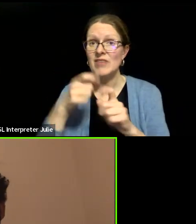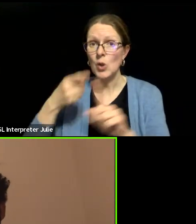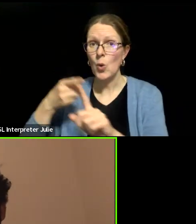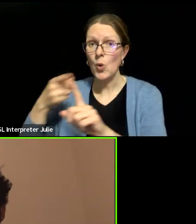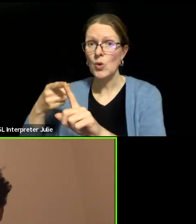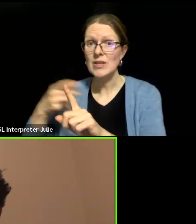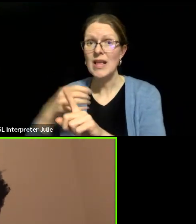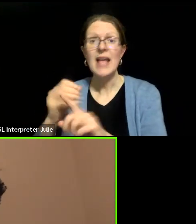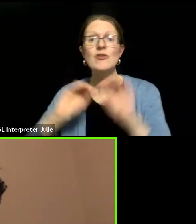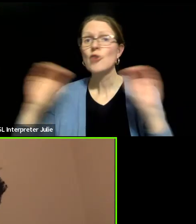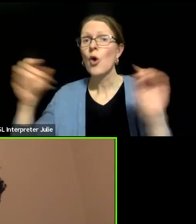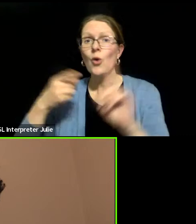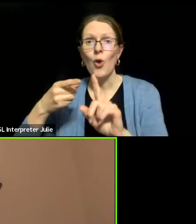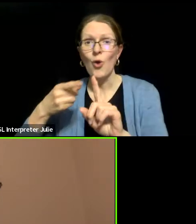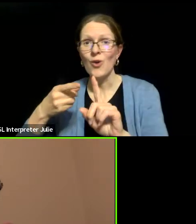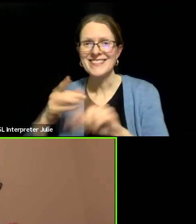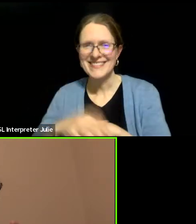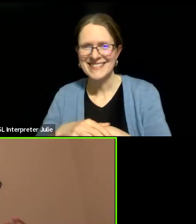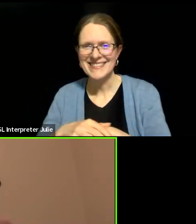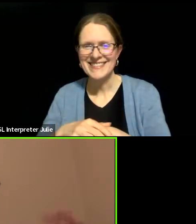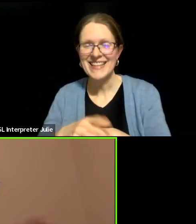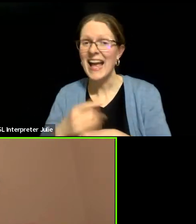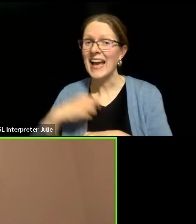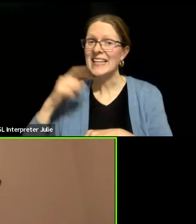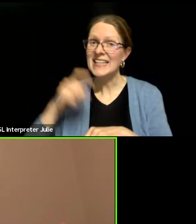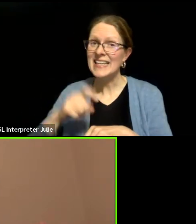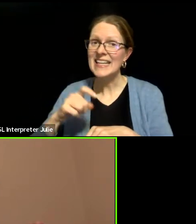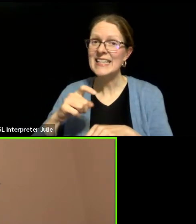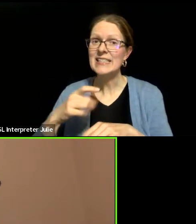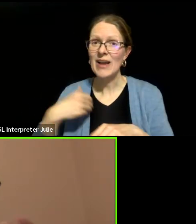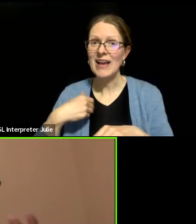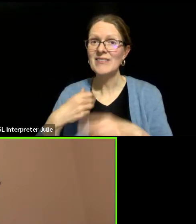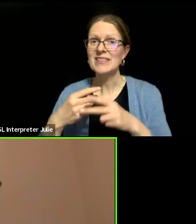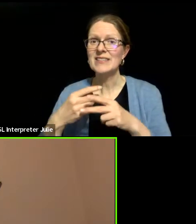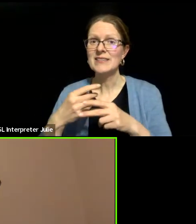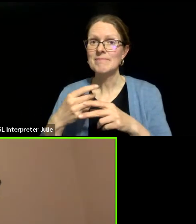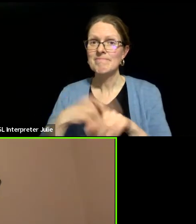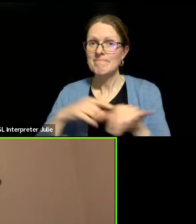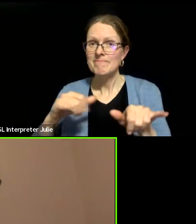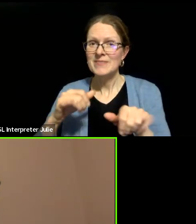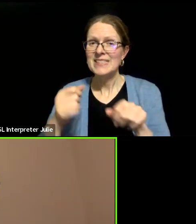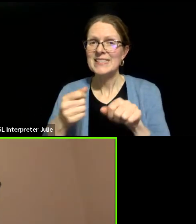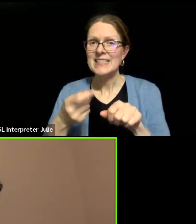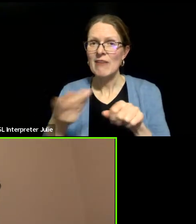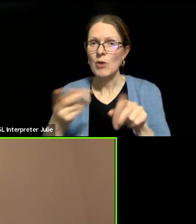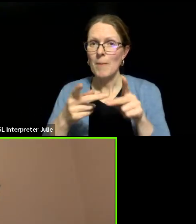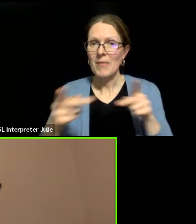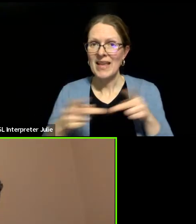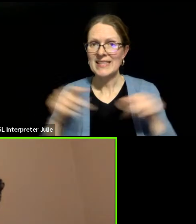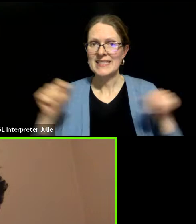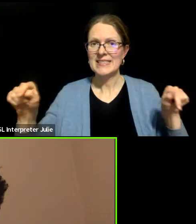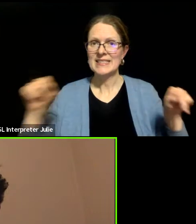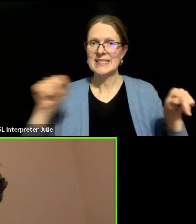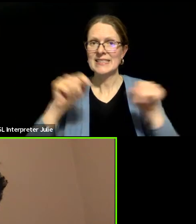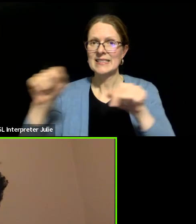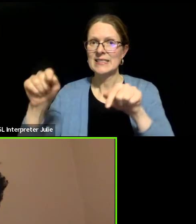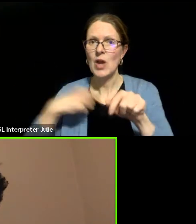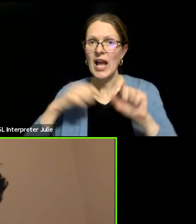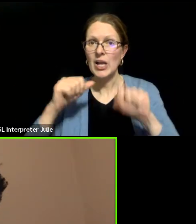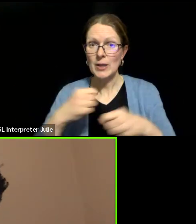at all. I needed to sort of occupy several different places so I could make a drawing from the